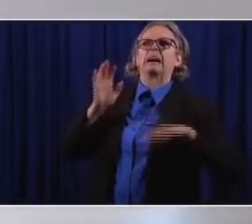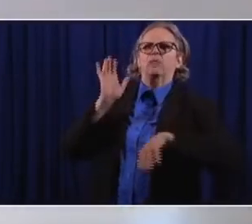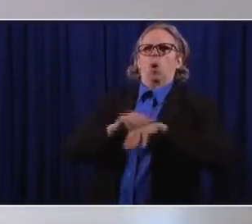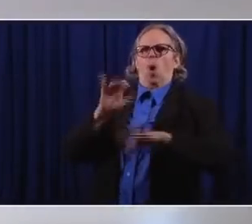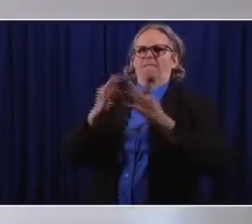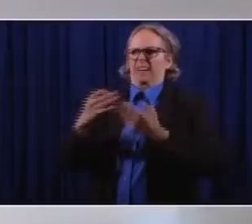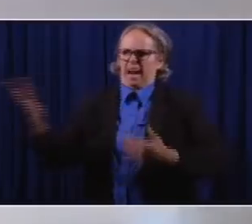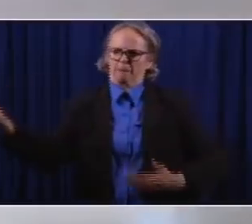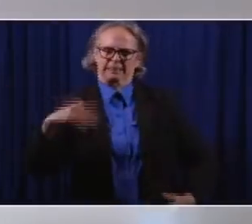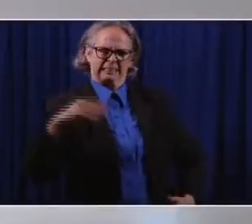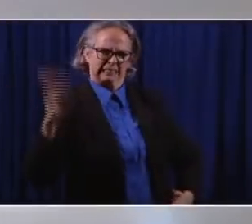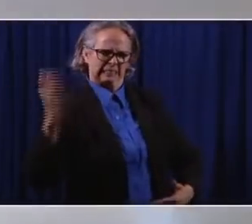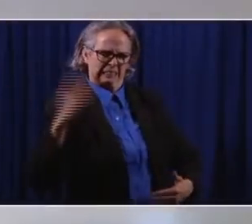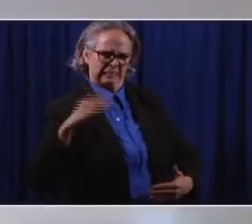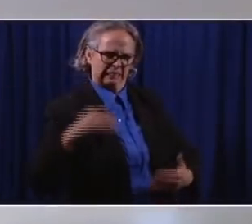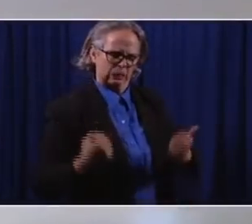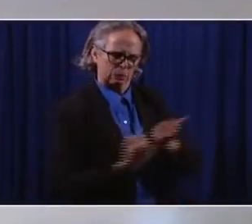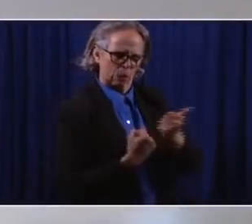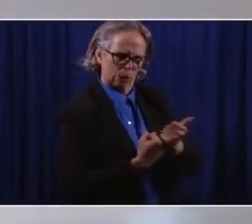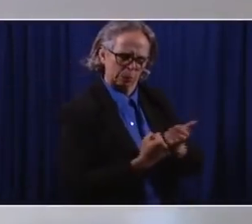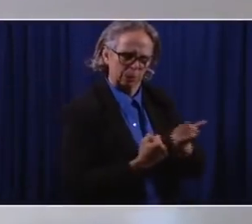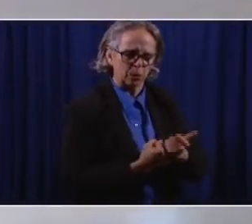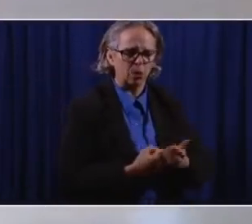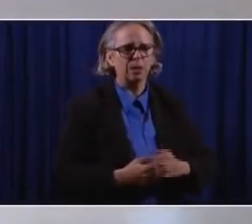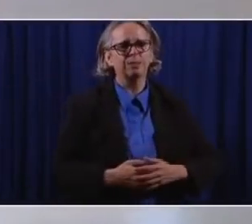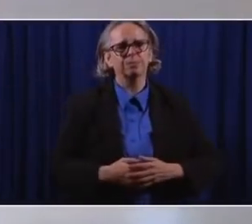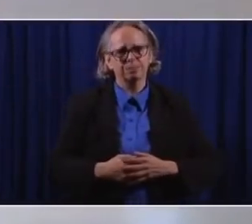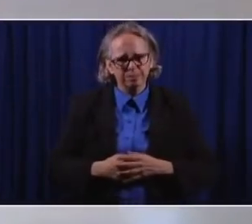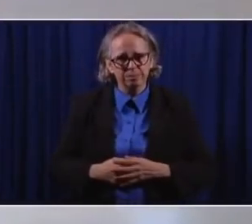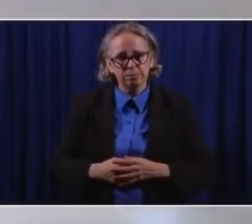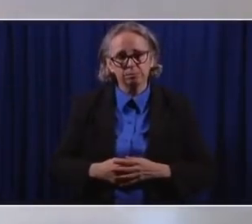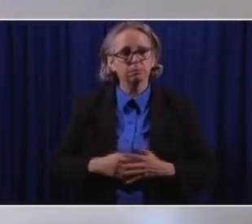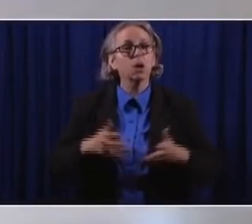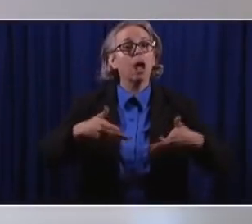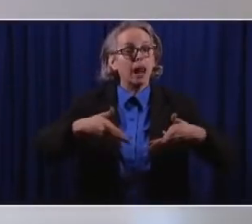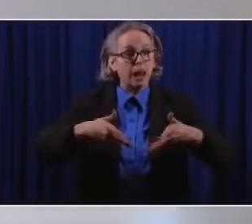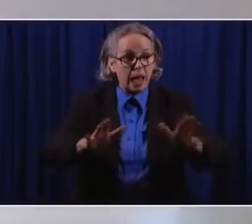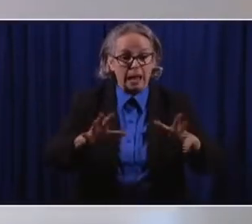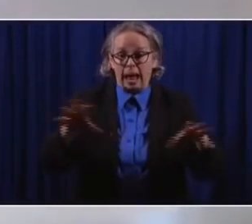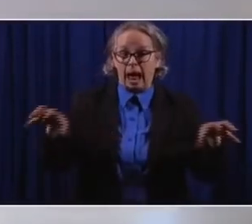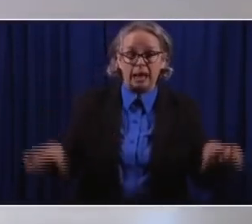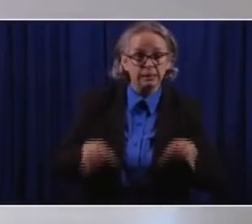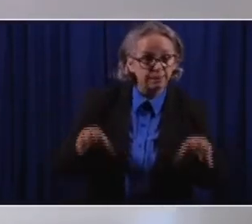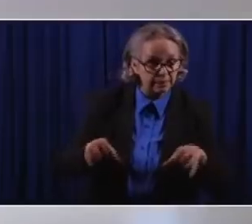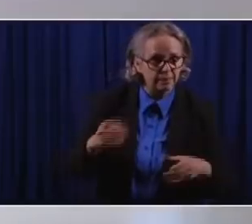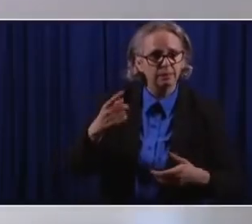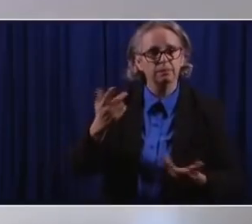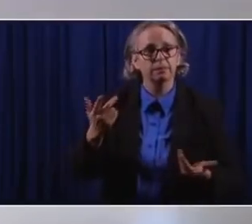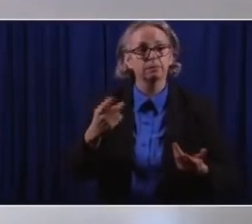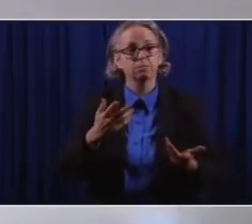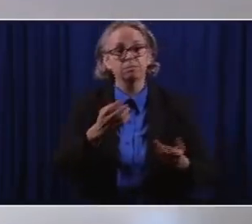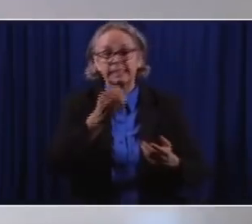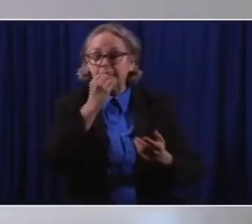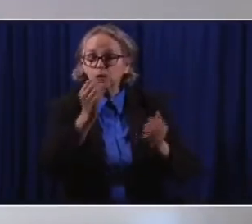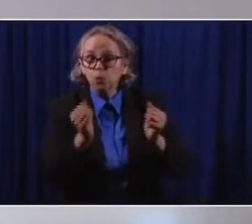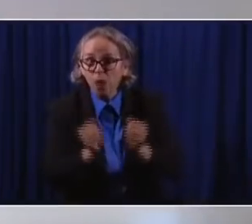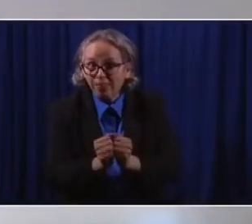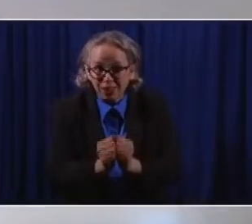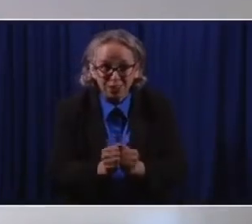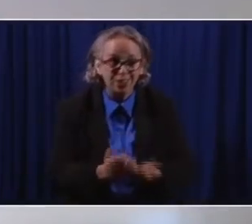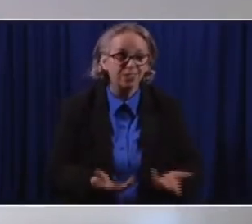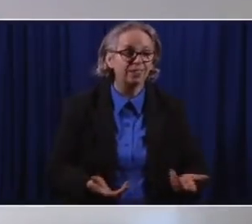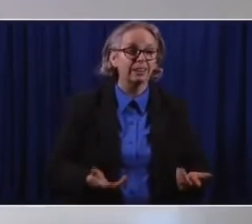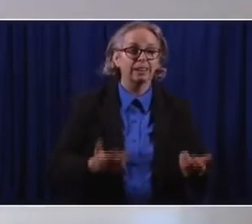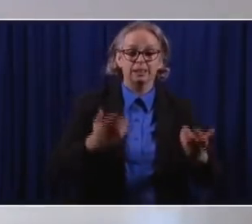activities with safety protocols and distancing. So being able to eat together, being able to participate in activities together, but in a